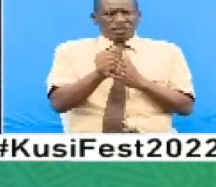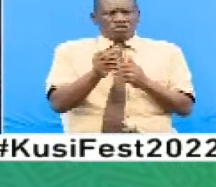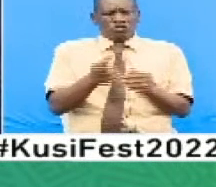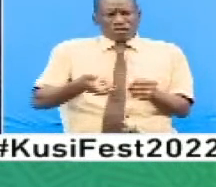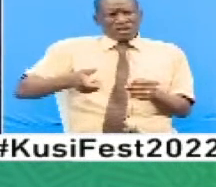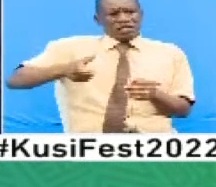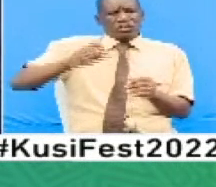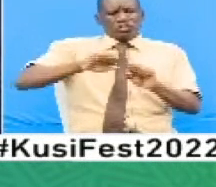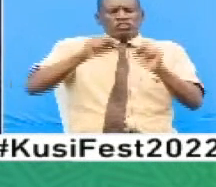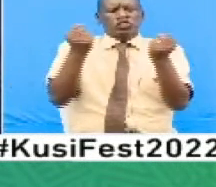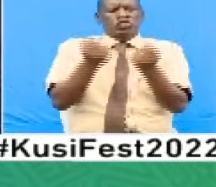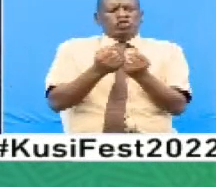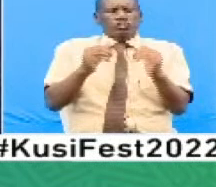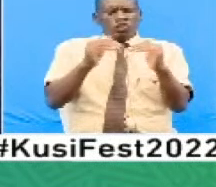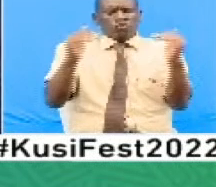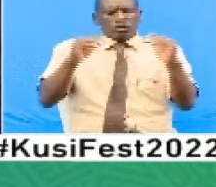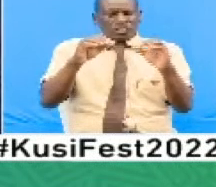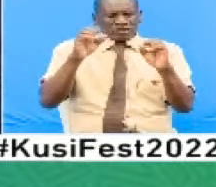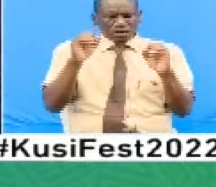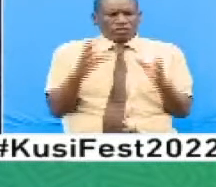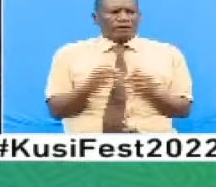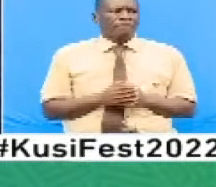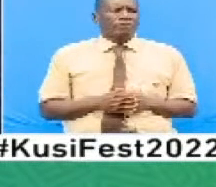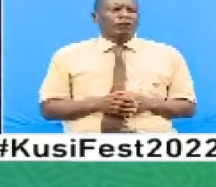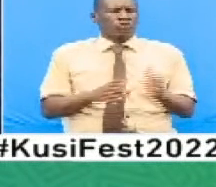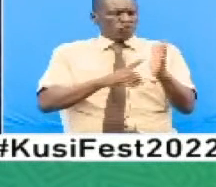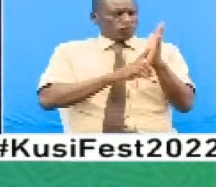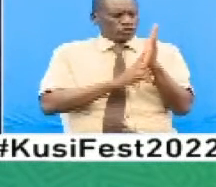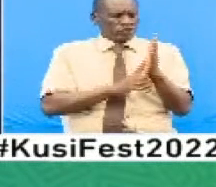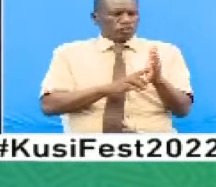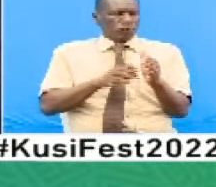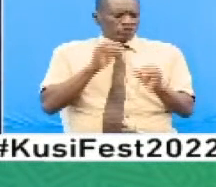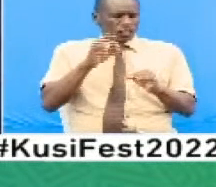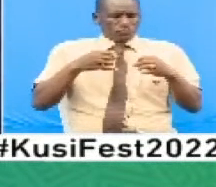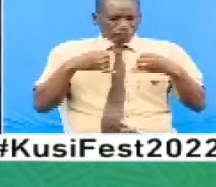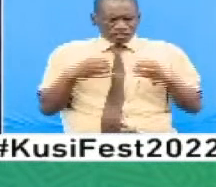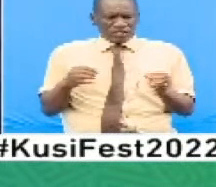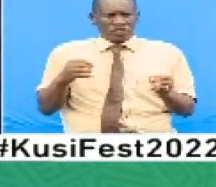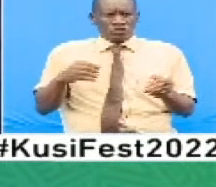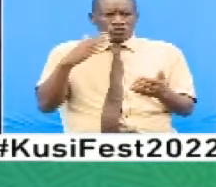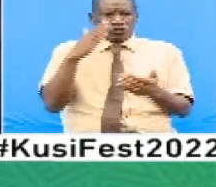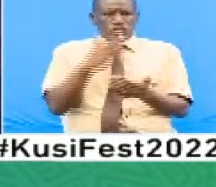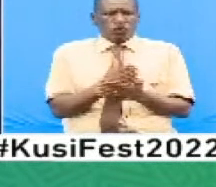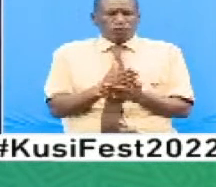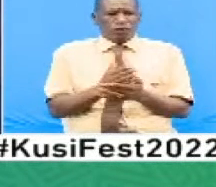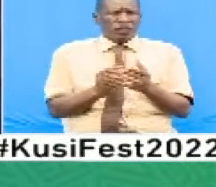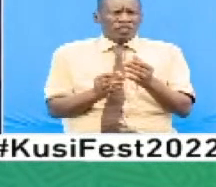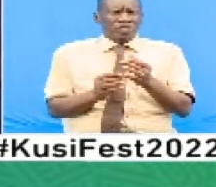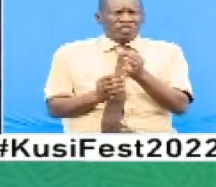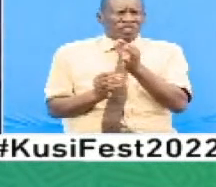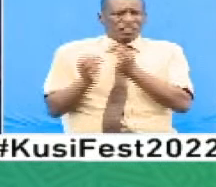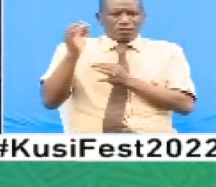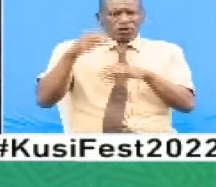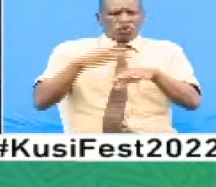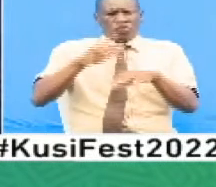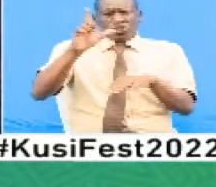increased social inequality. For example, by trying to eliminate the reliance on